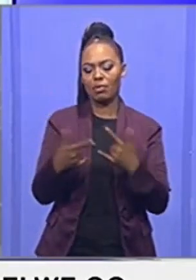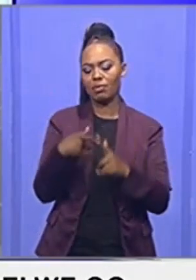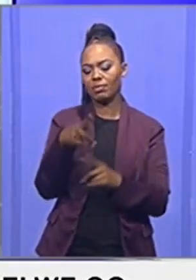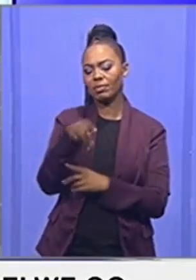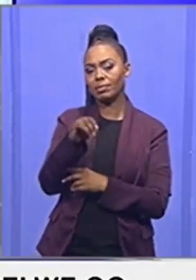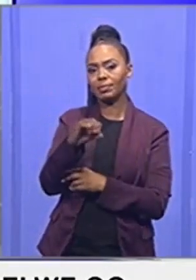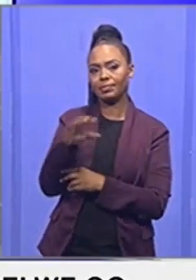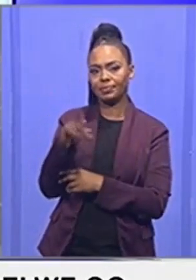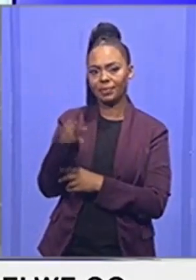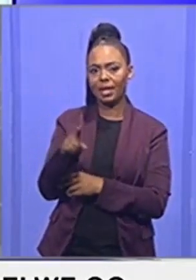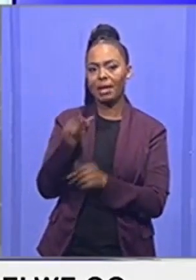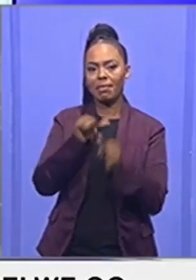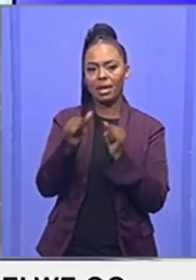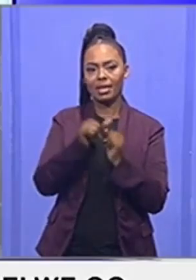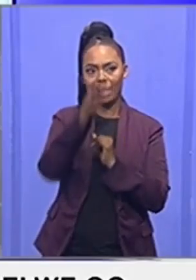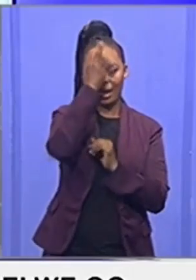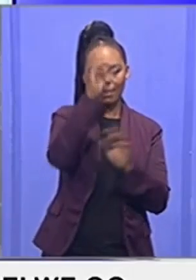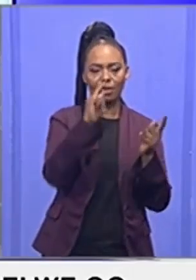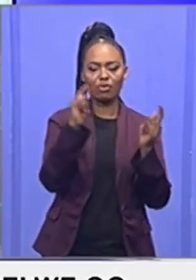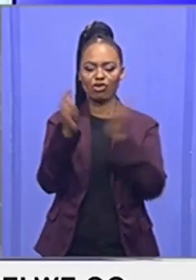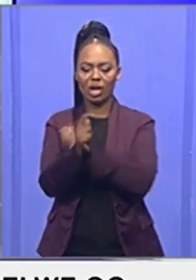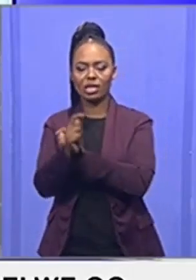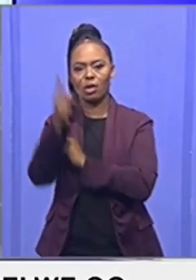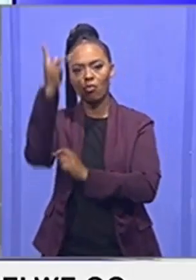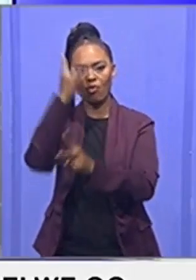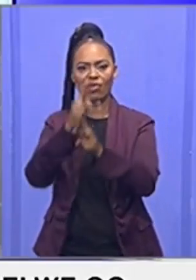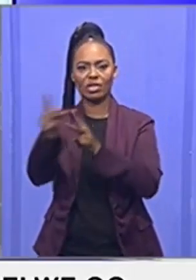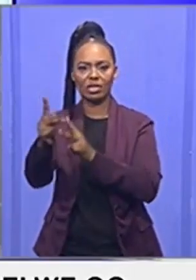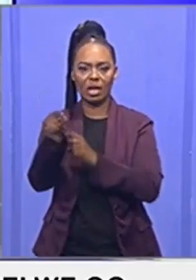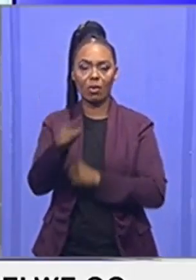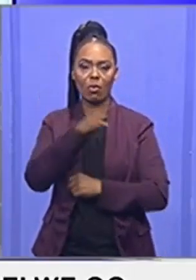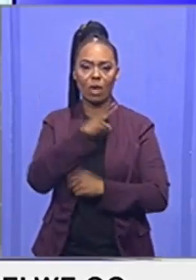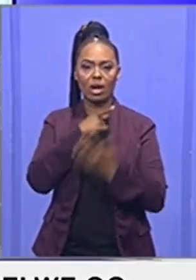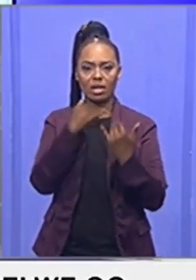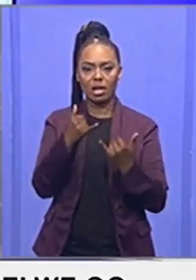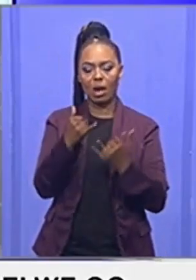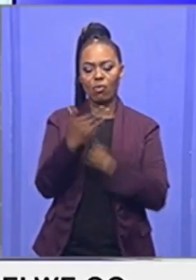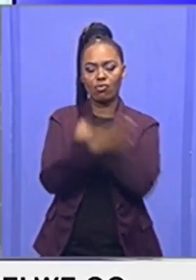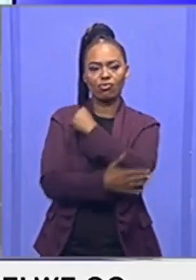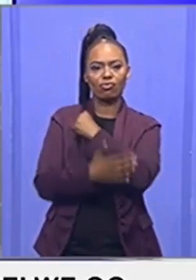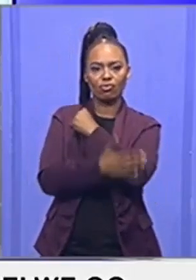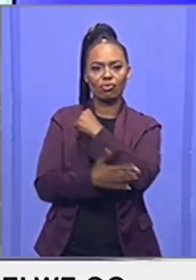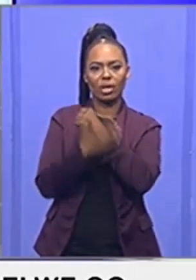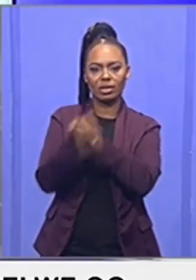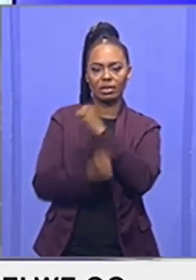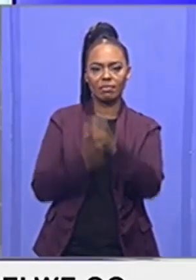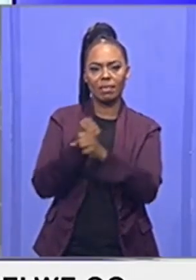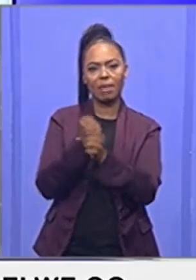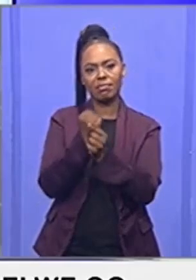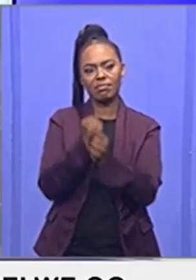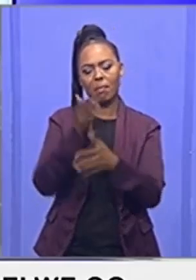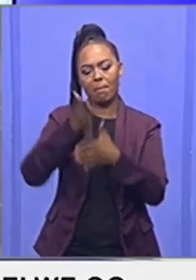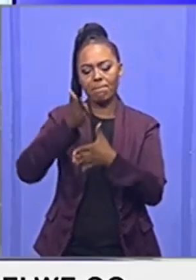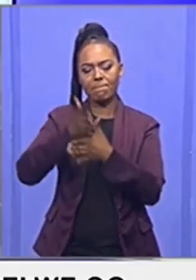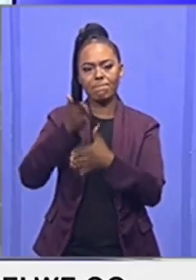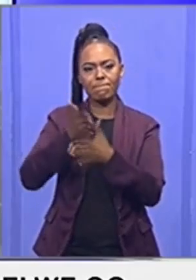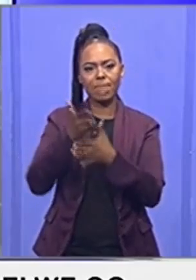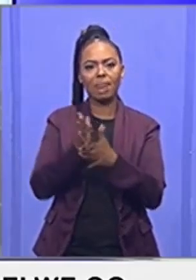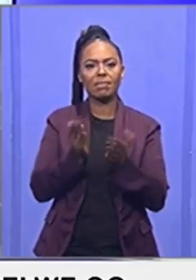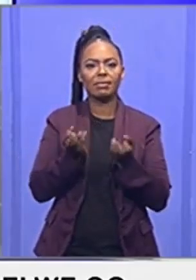tsa professionale ka potlako. Seno ke jaaka naga e keteka kgwedi ya ditirelo tsa puso ya Lwetse. Go le gale